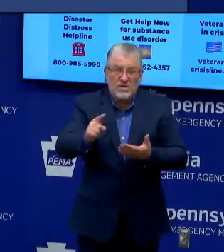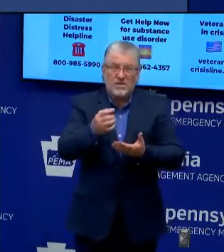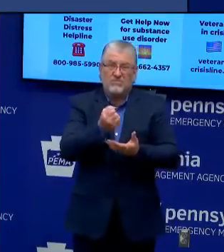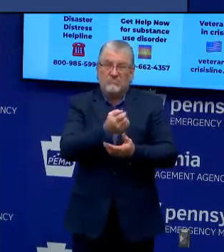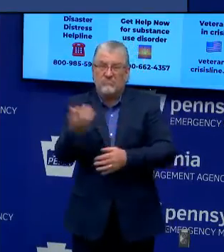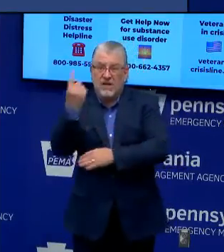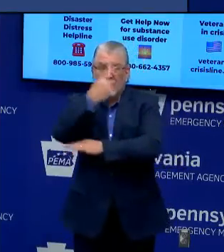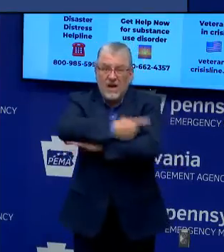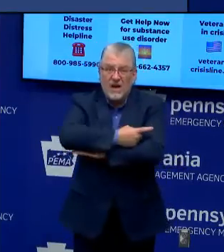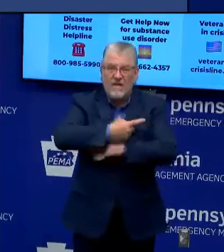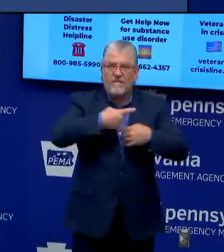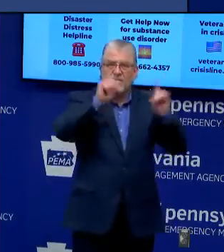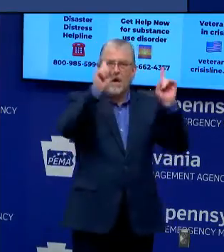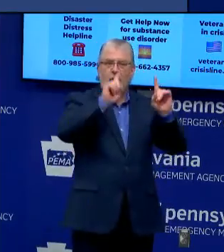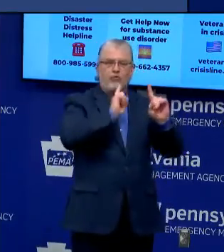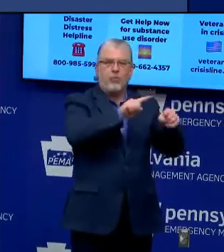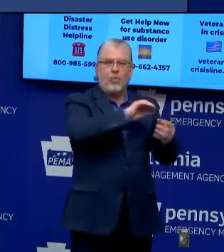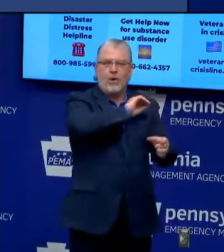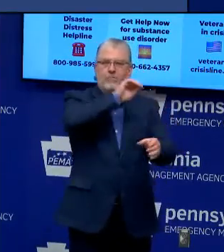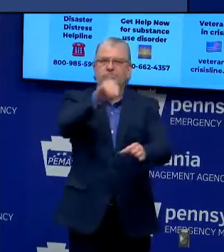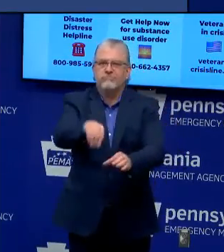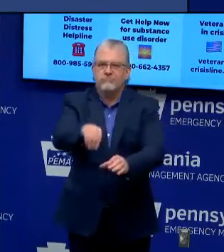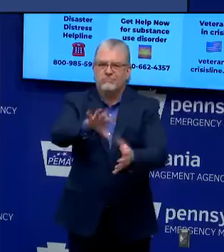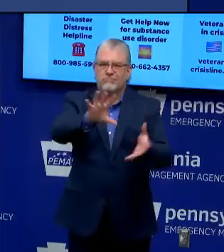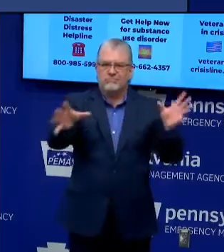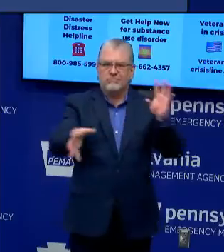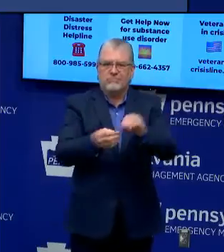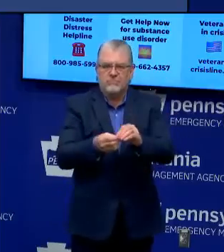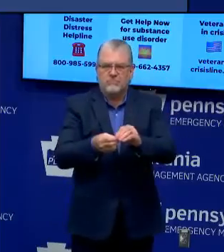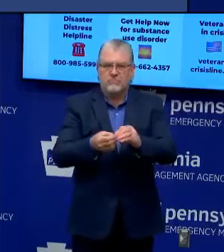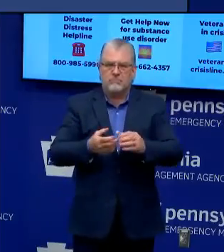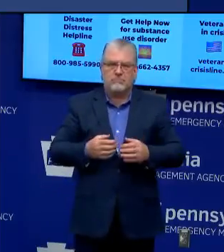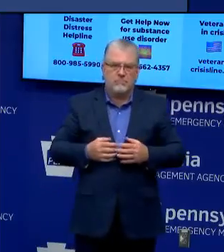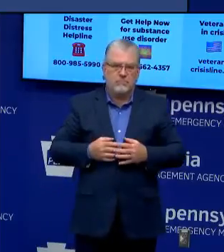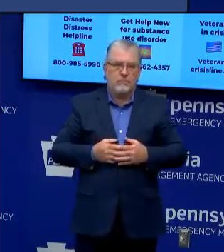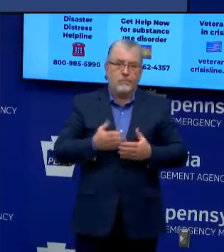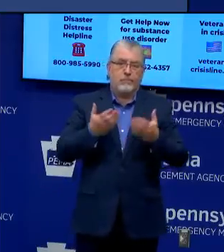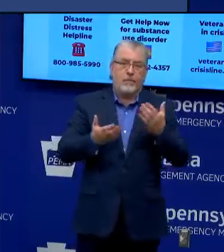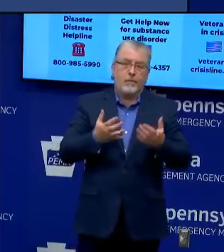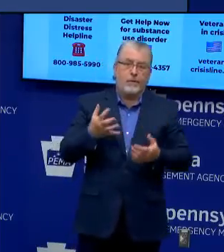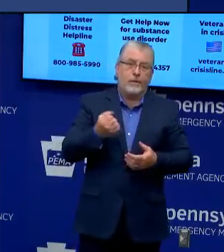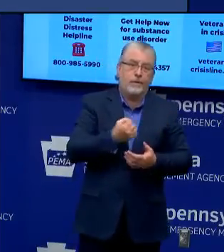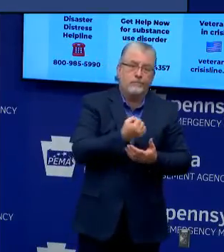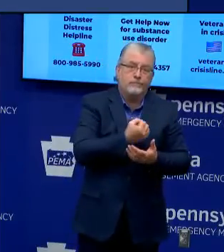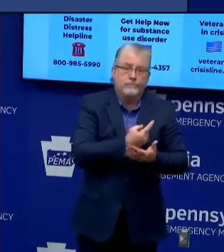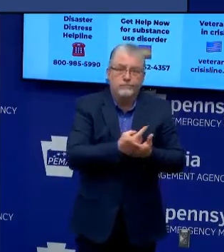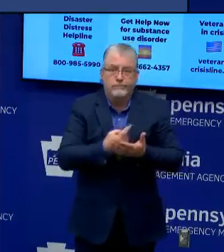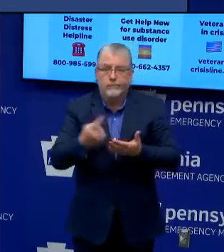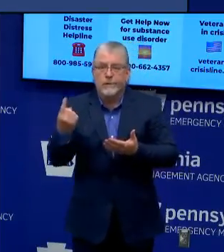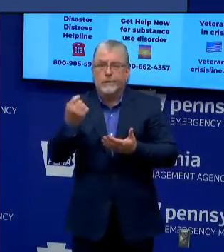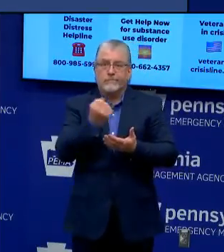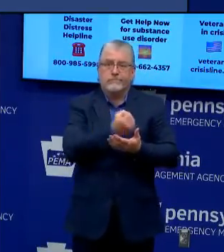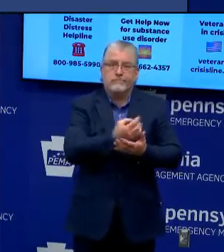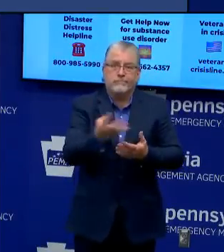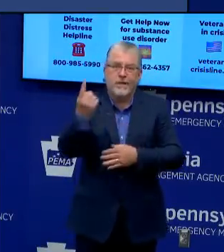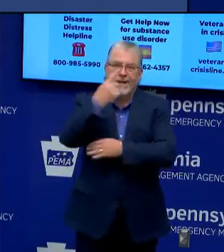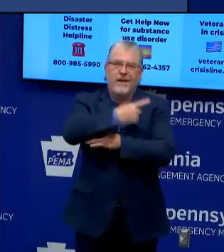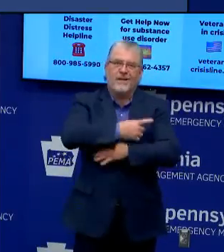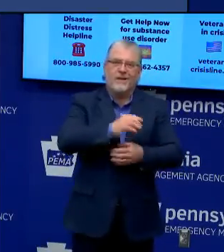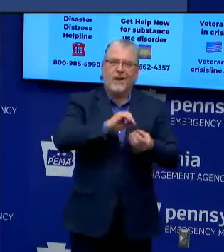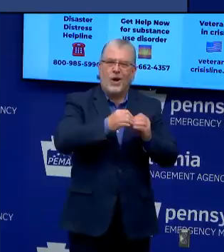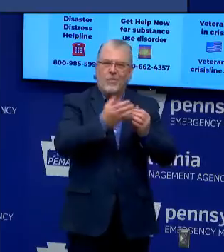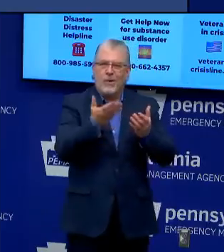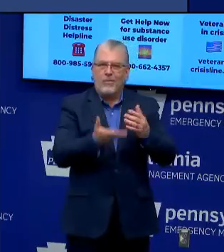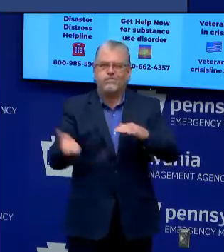day's reporting. It's several days, if not a week or more of reporting. The count has gone up because of the reconciliation of